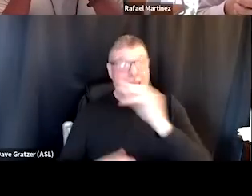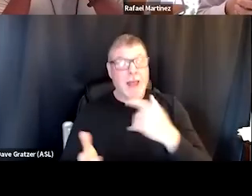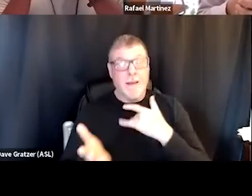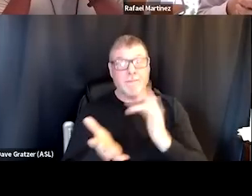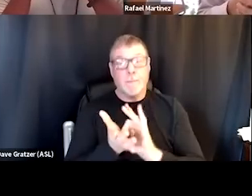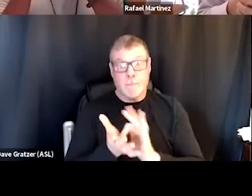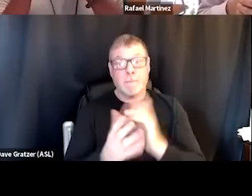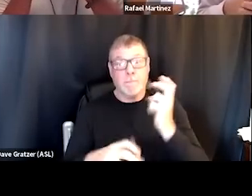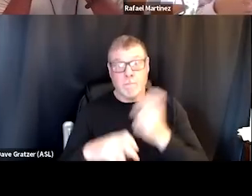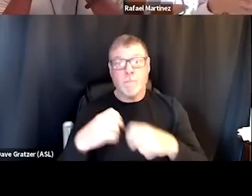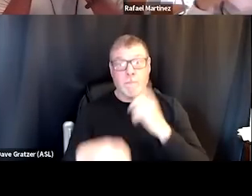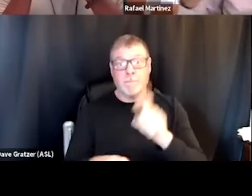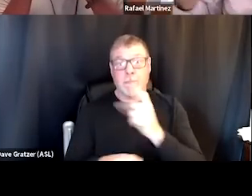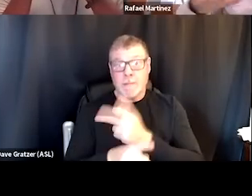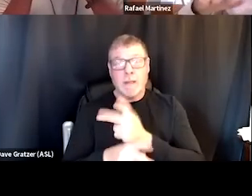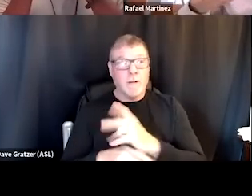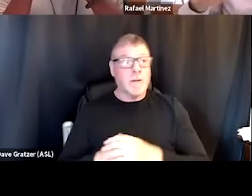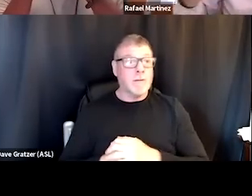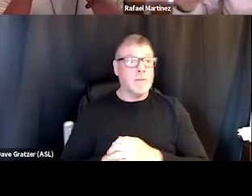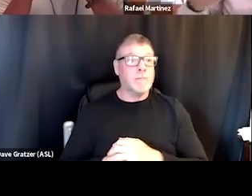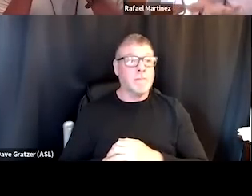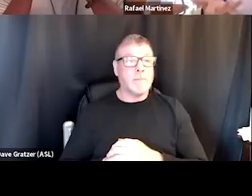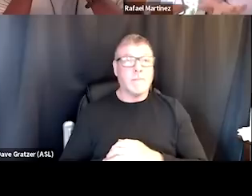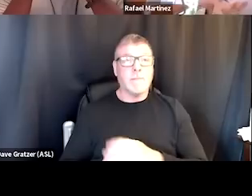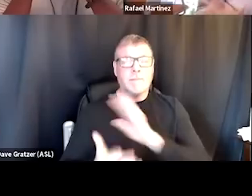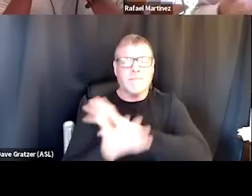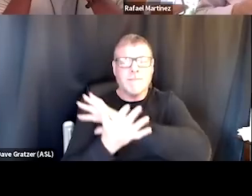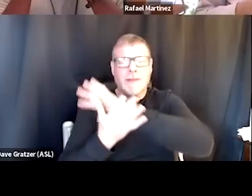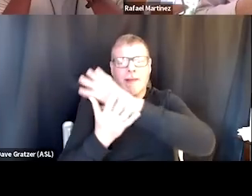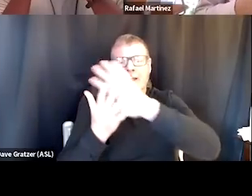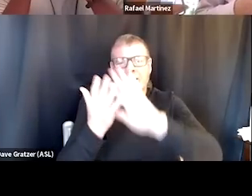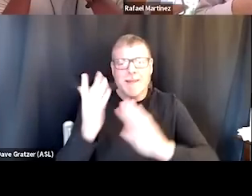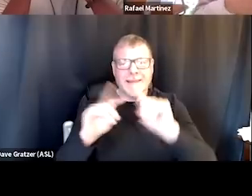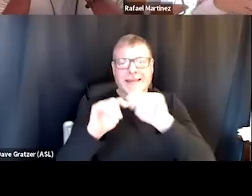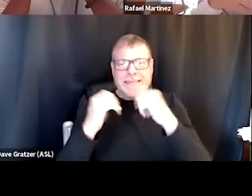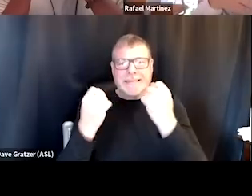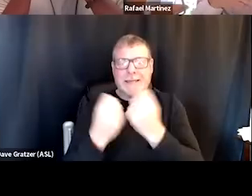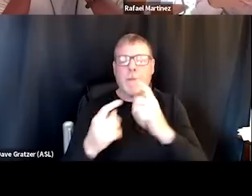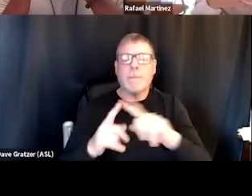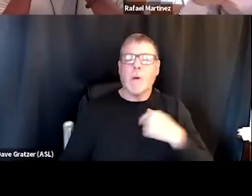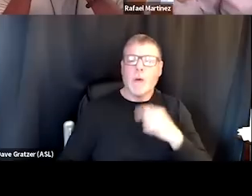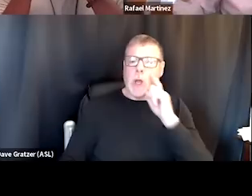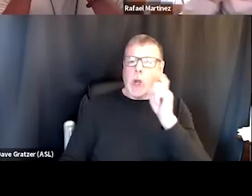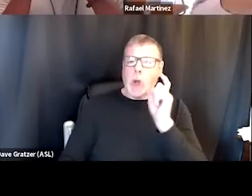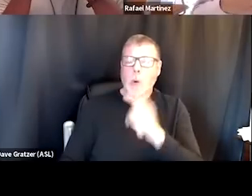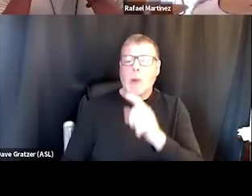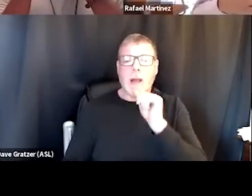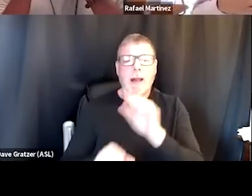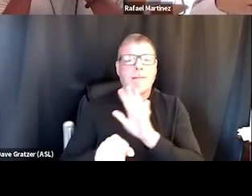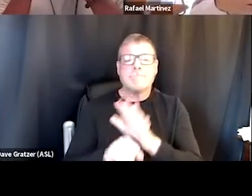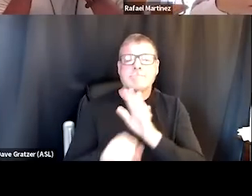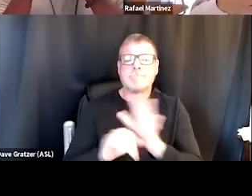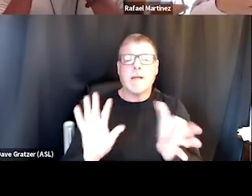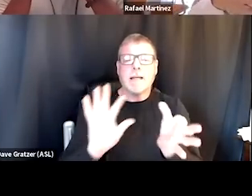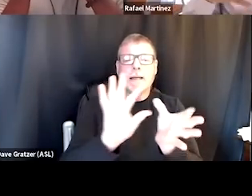issue that needs to be taken care of. And so we have all those teams, but we were noticing that there was a lack of a